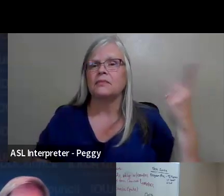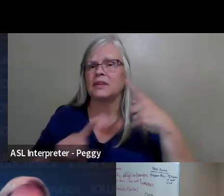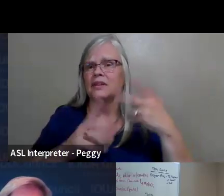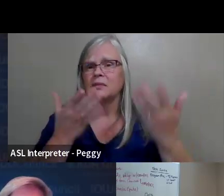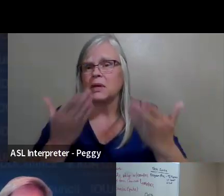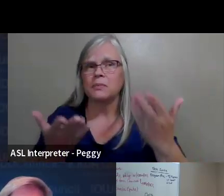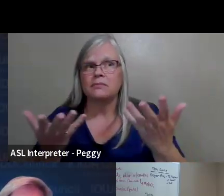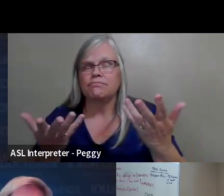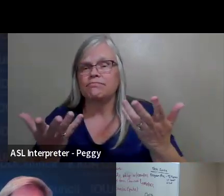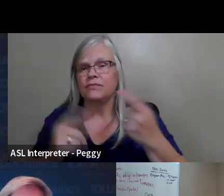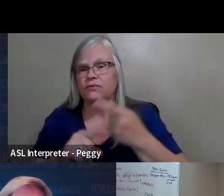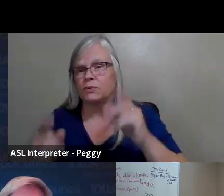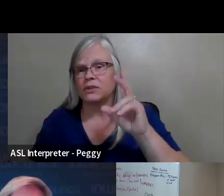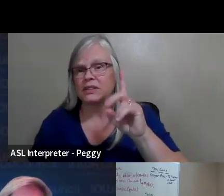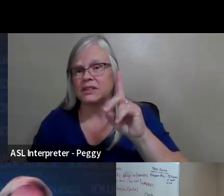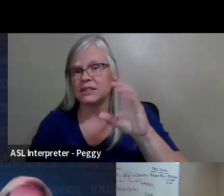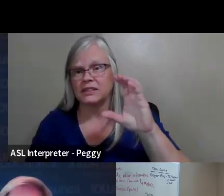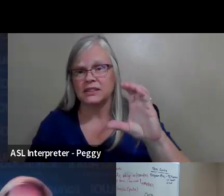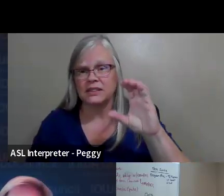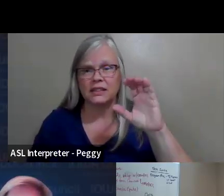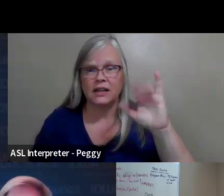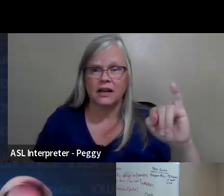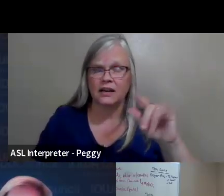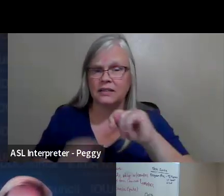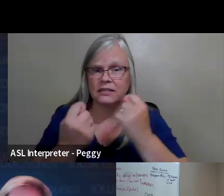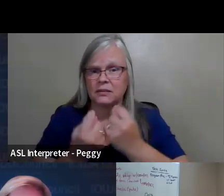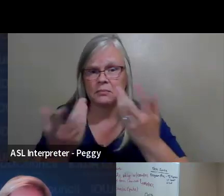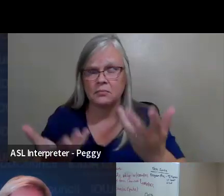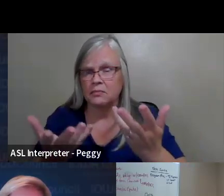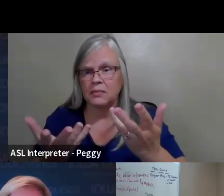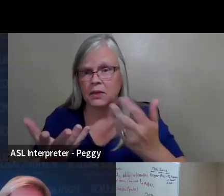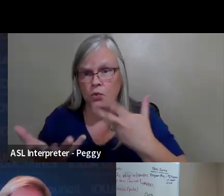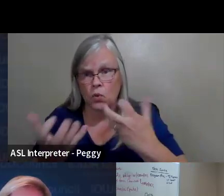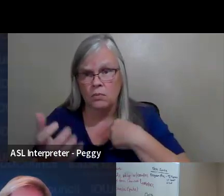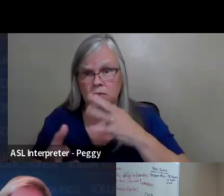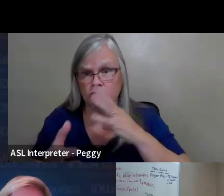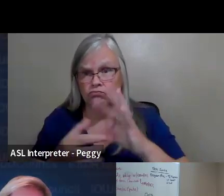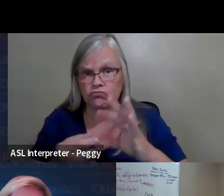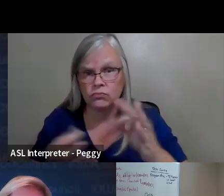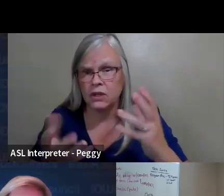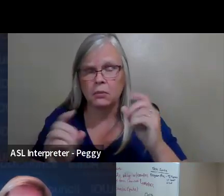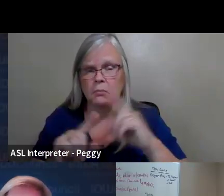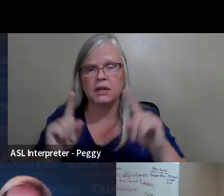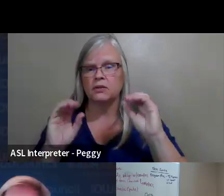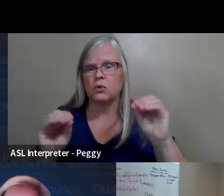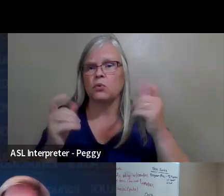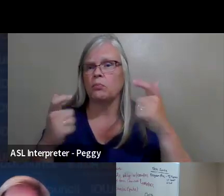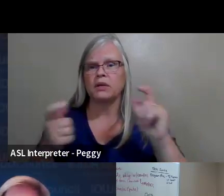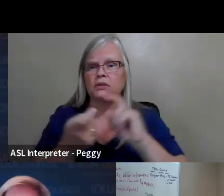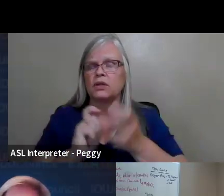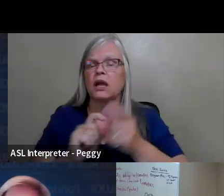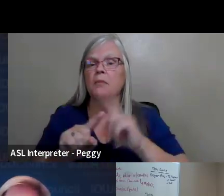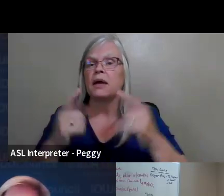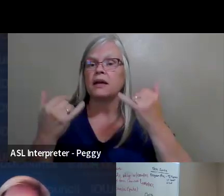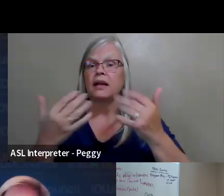the DCCI team that you would like me to speak to. But no big changes there. I will say that